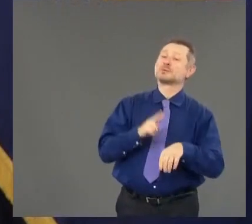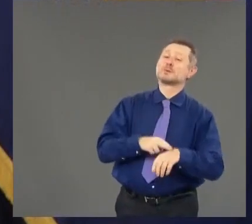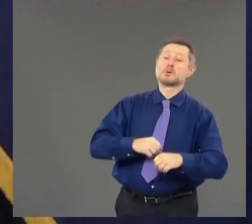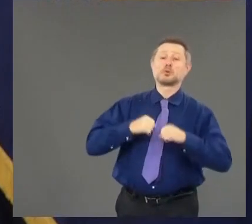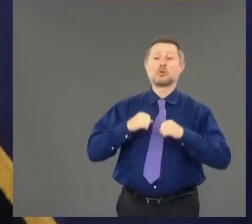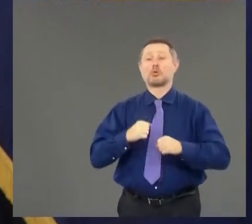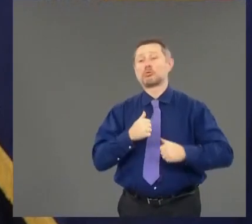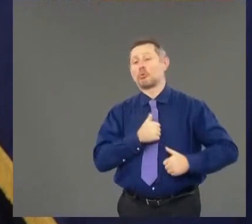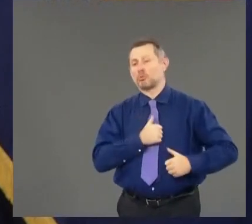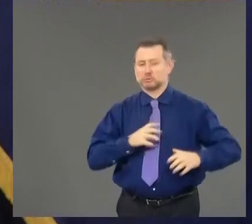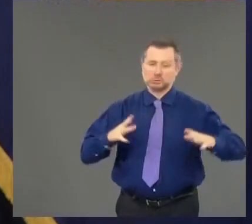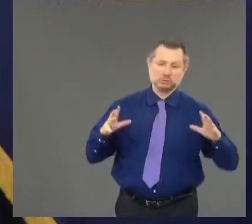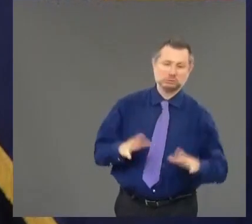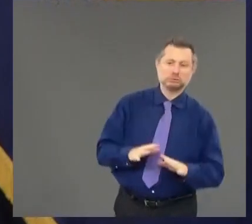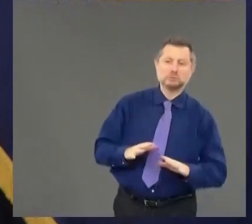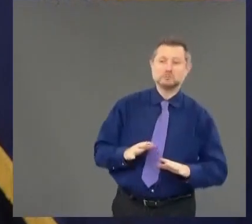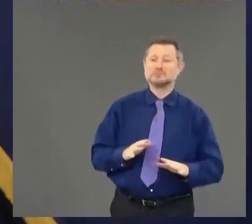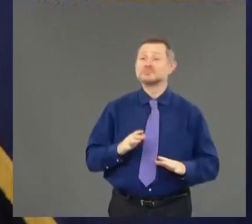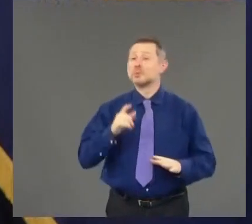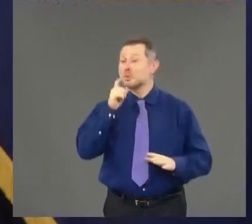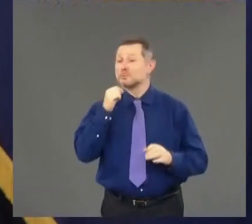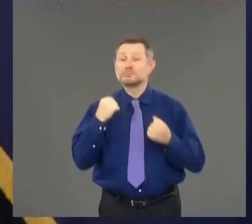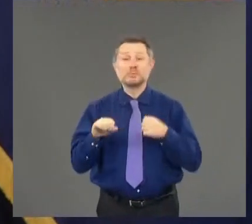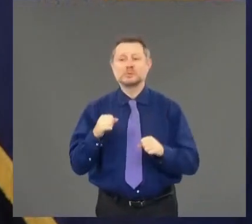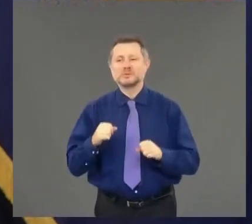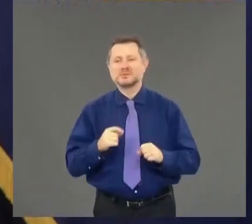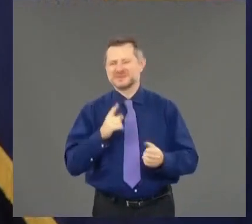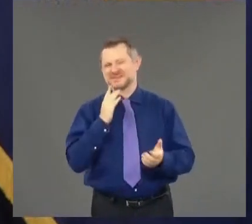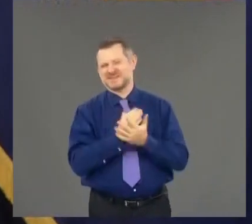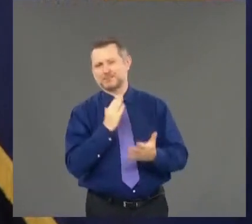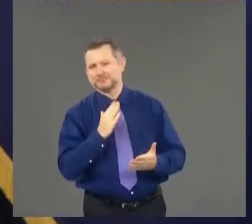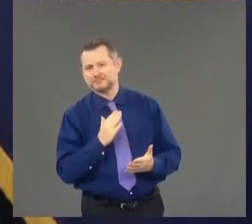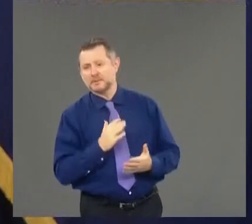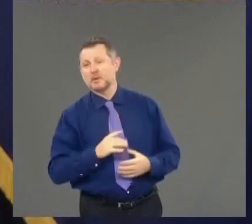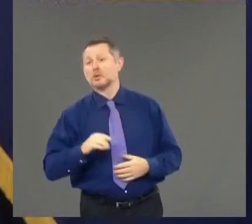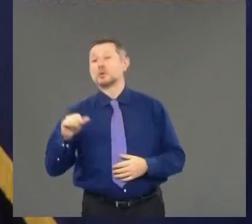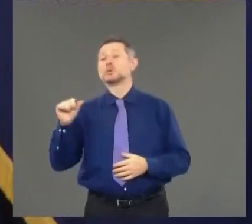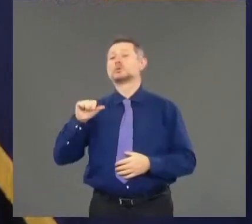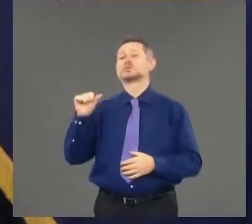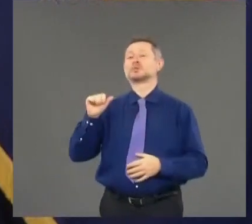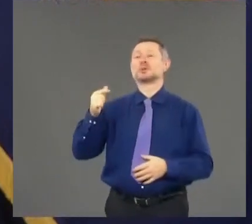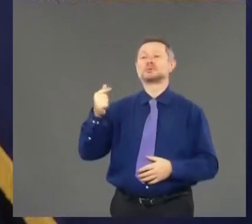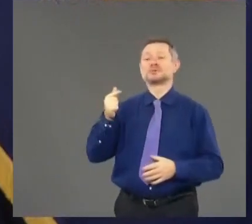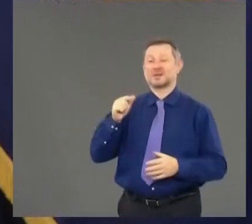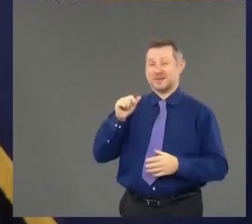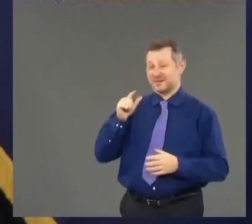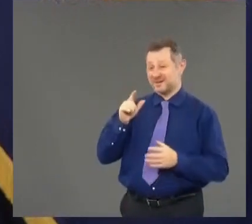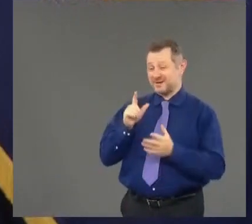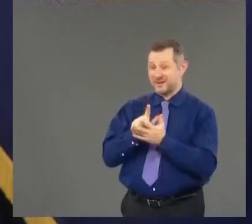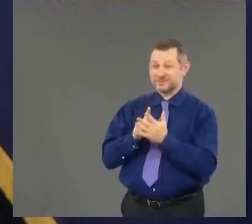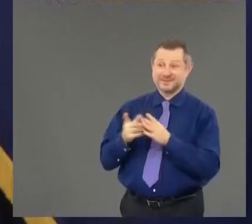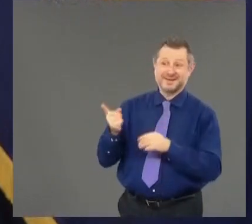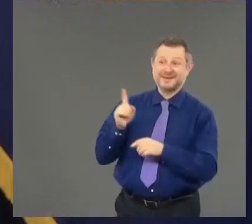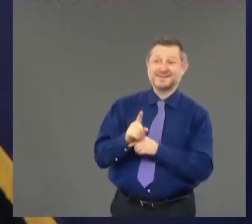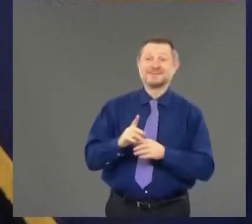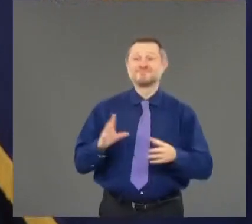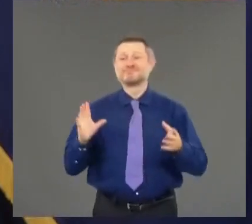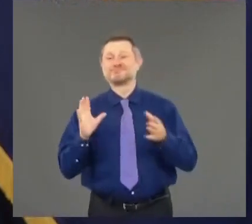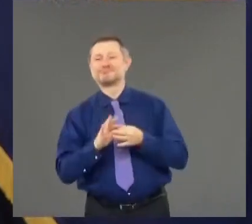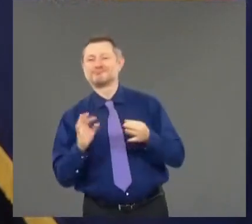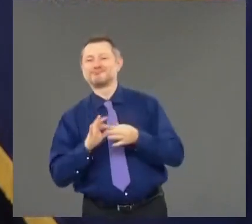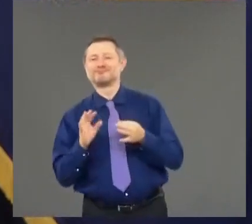stop. Having the Attorney General of the United States come out to be an advance man to